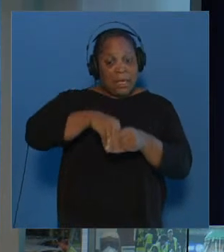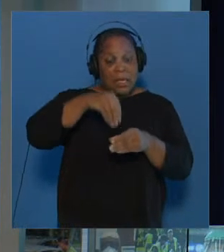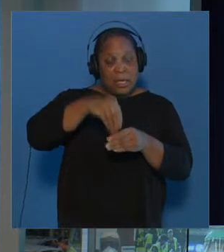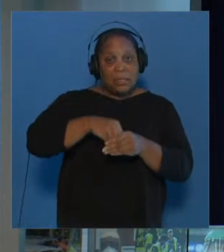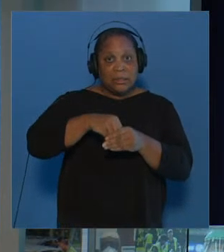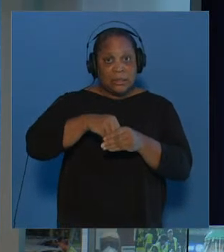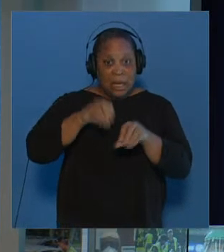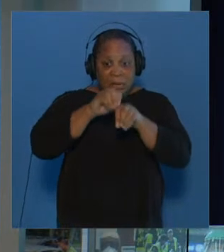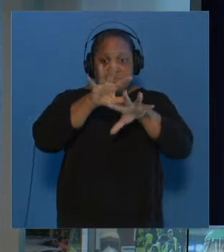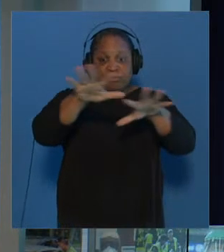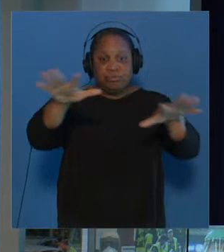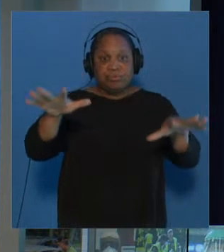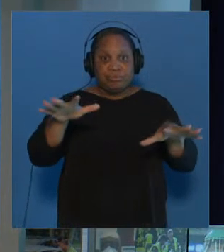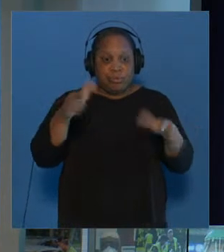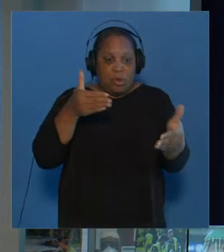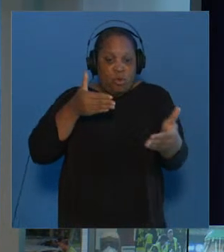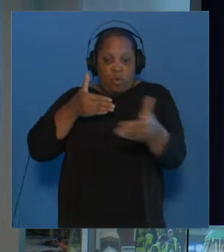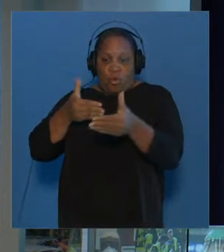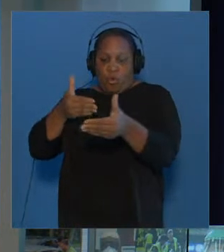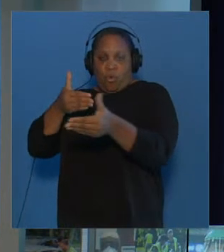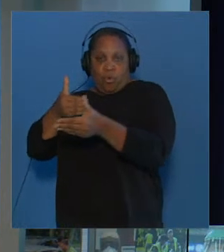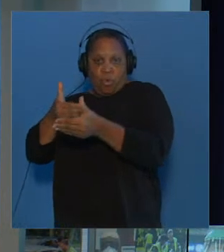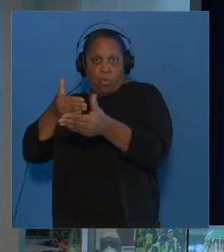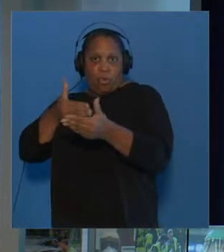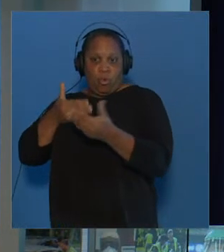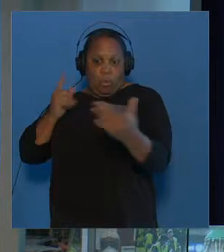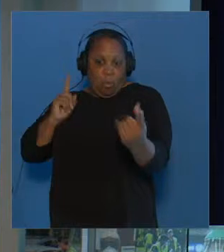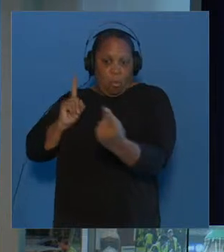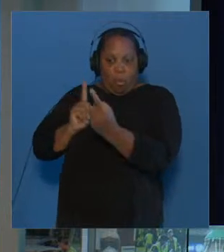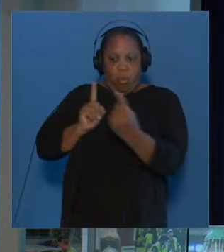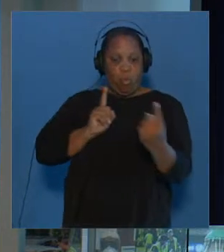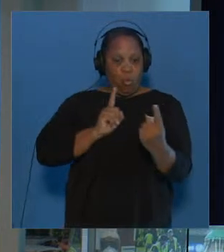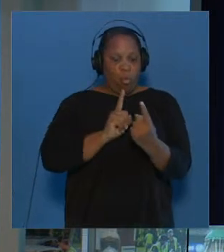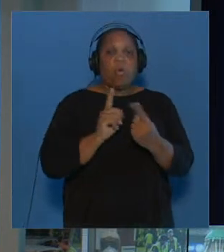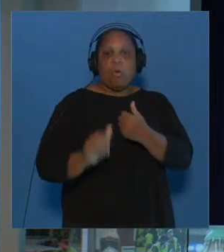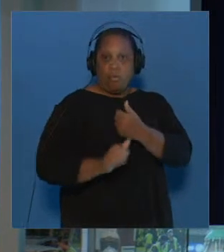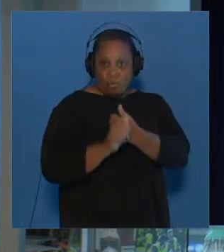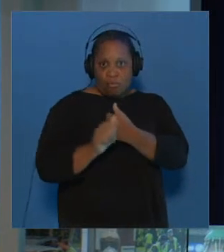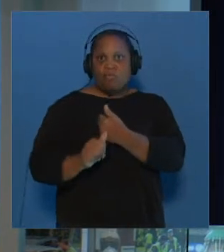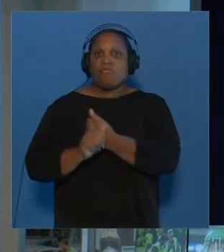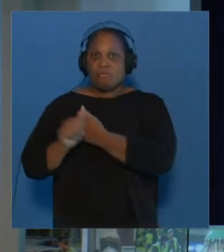can put people in close proximity of each other at risk.